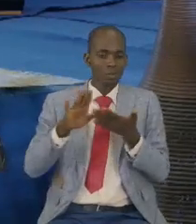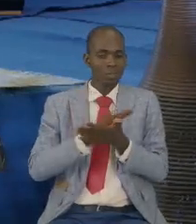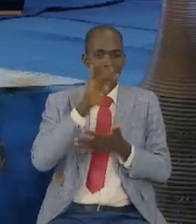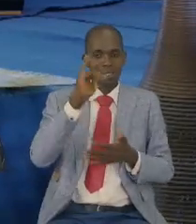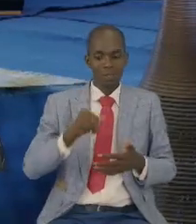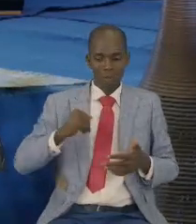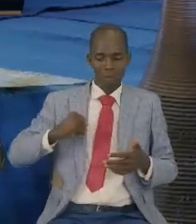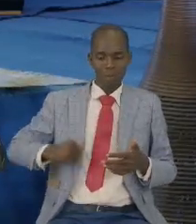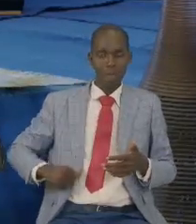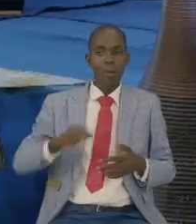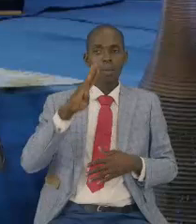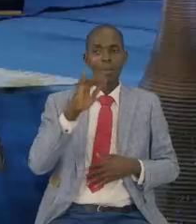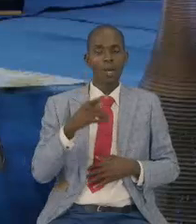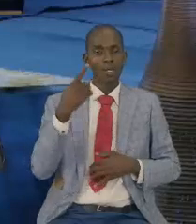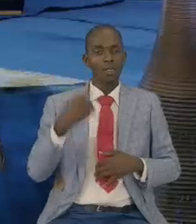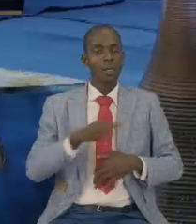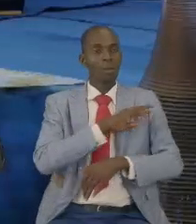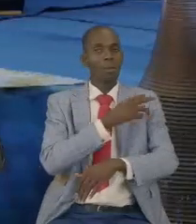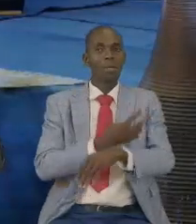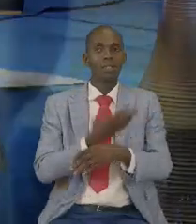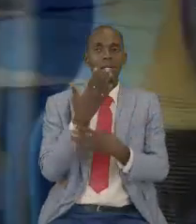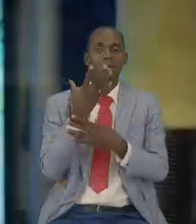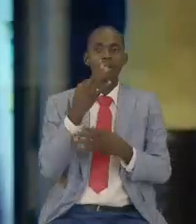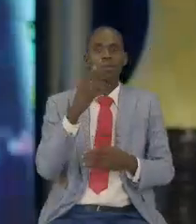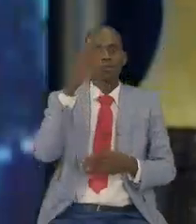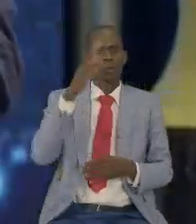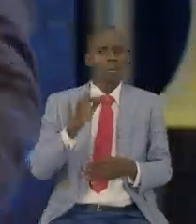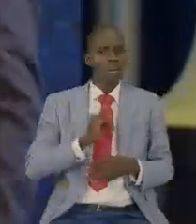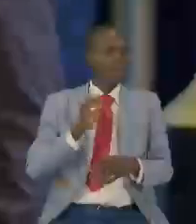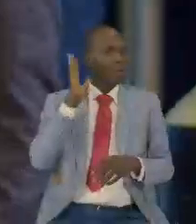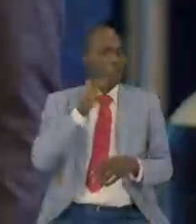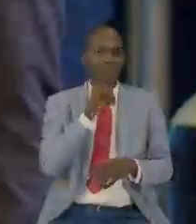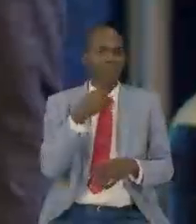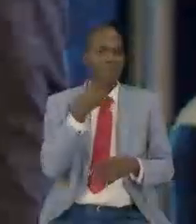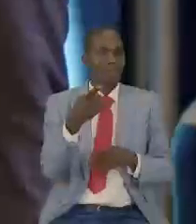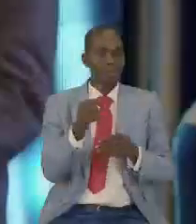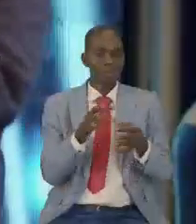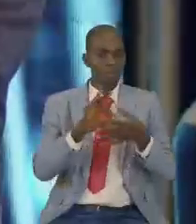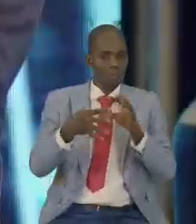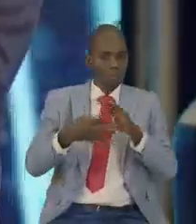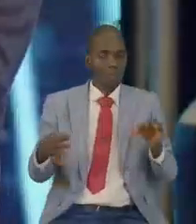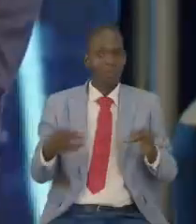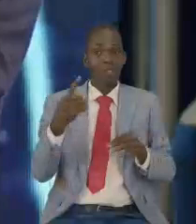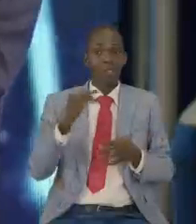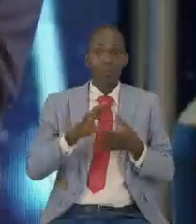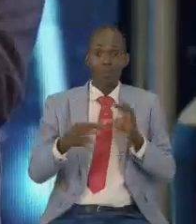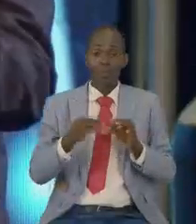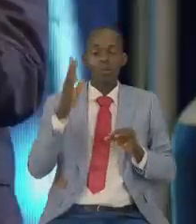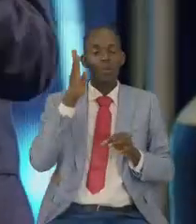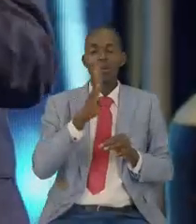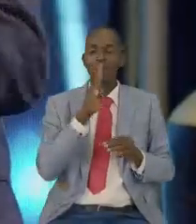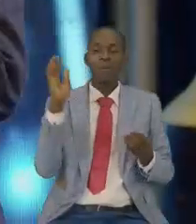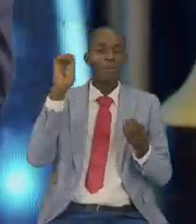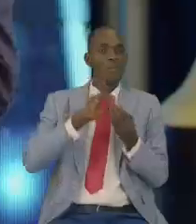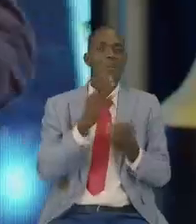God. I won't tell you the story. The story will be sweeter in her mouth. Mrs. Ifunaya, now